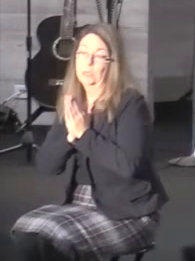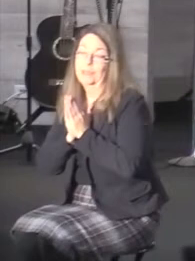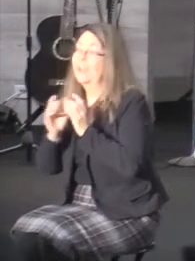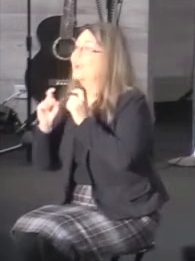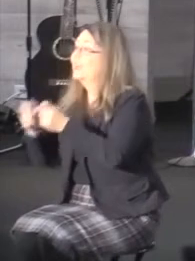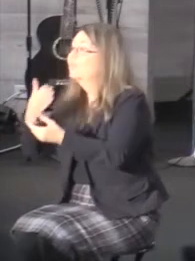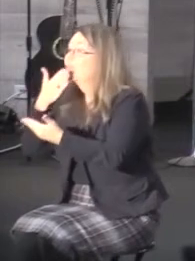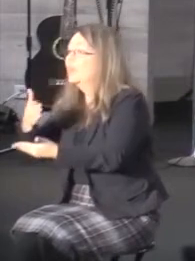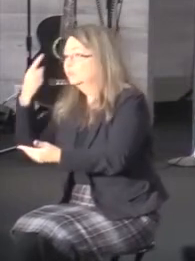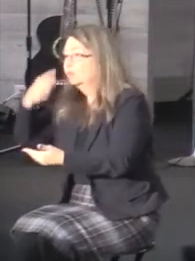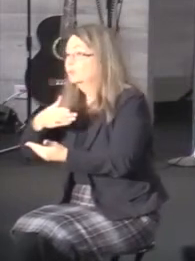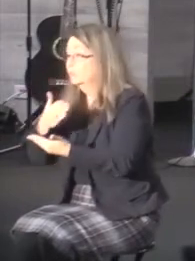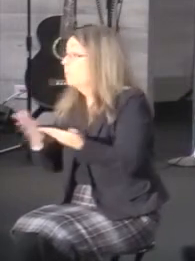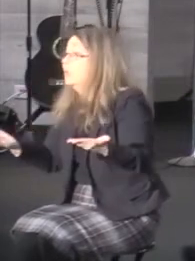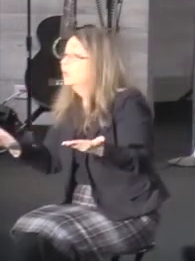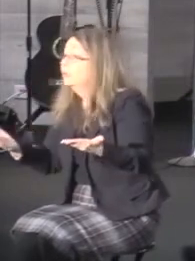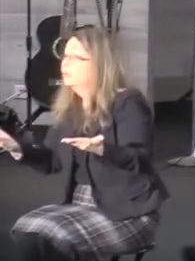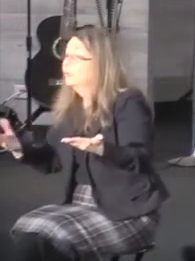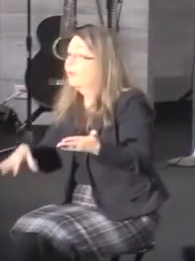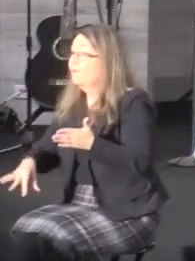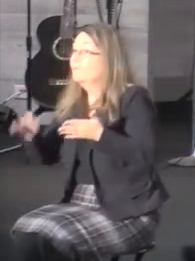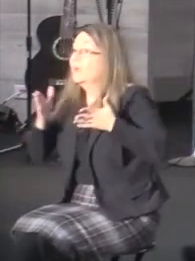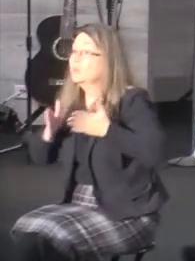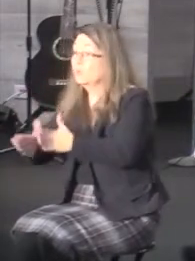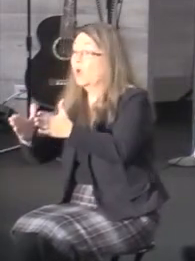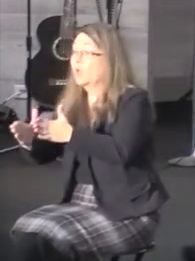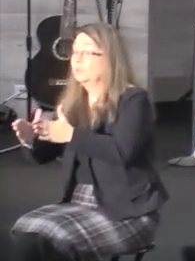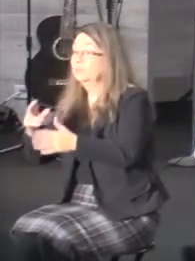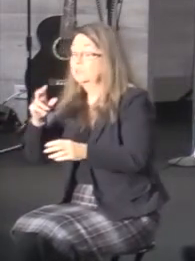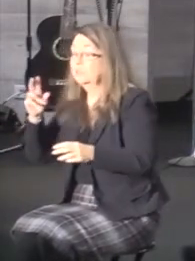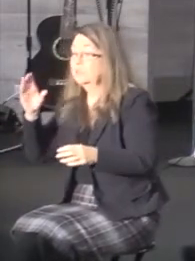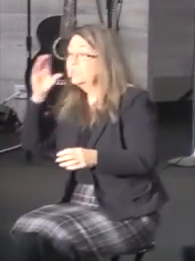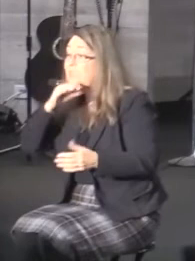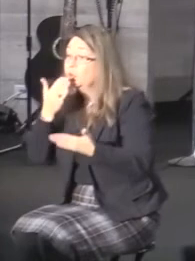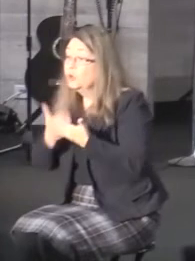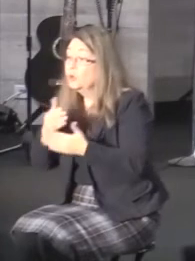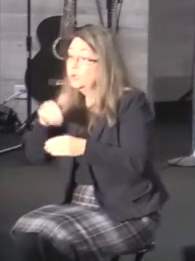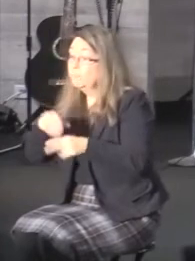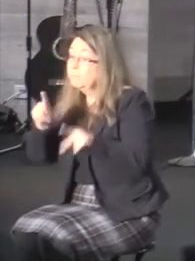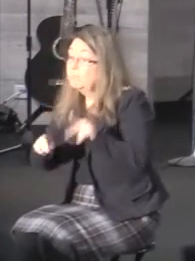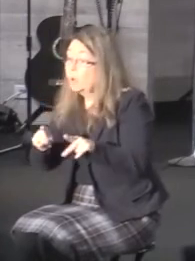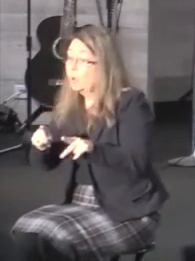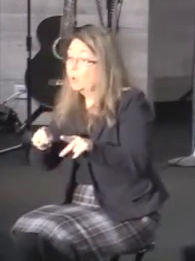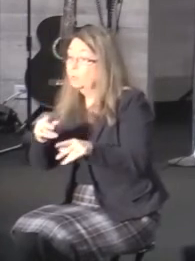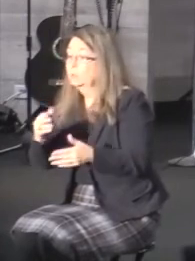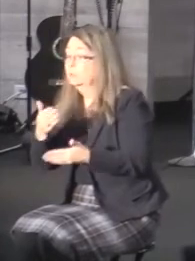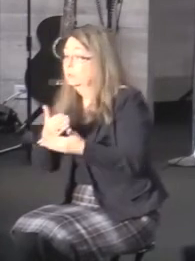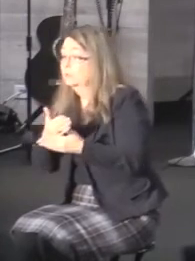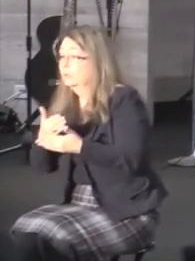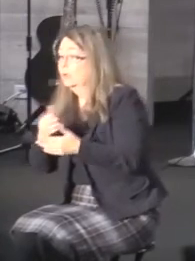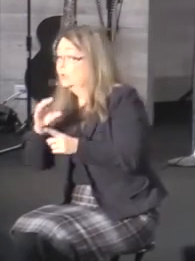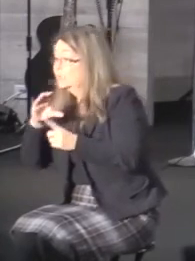thanks for something. Find a way to find the good in someone or in something or in a circumstance. And here's